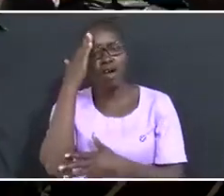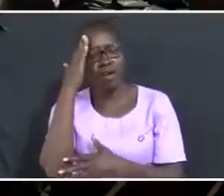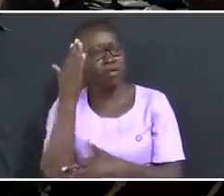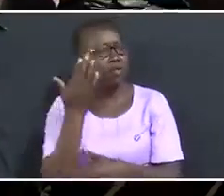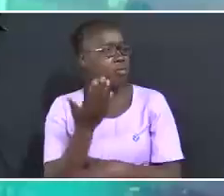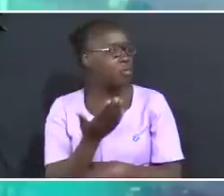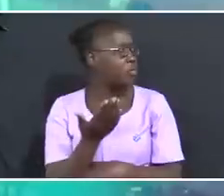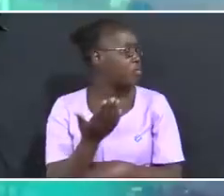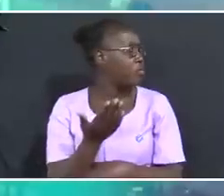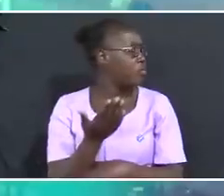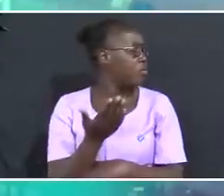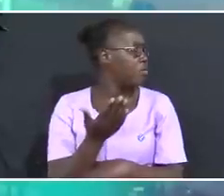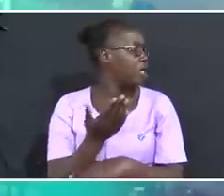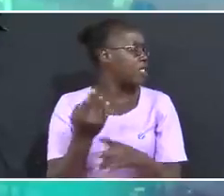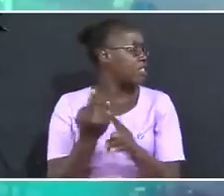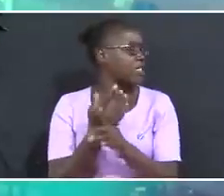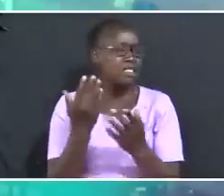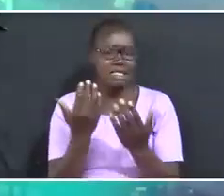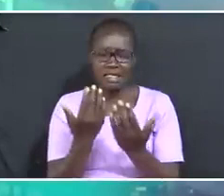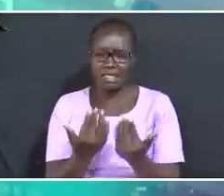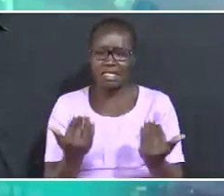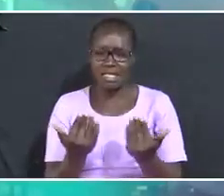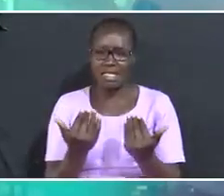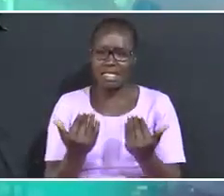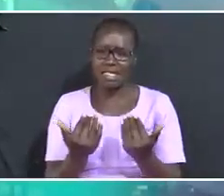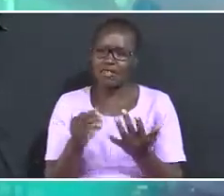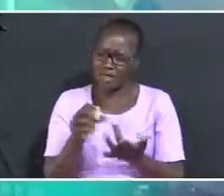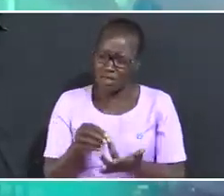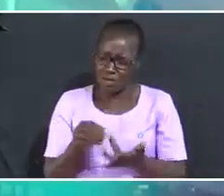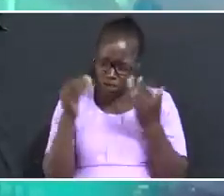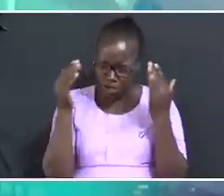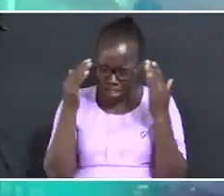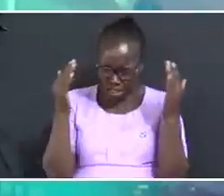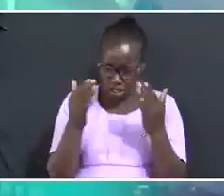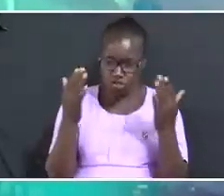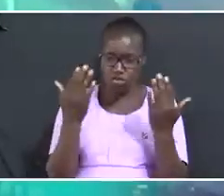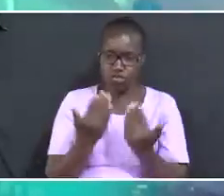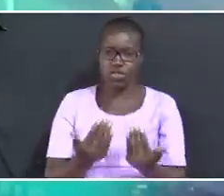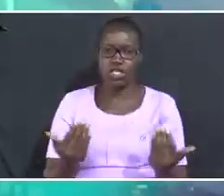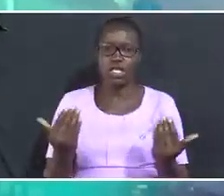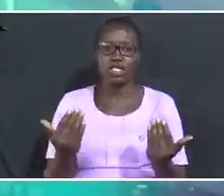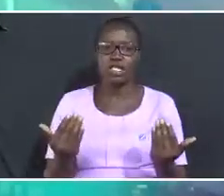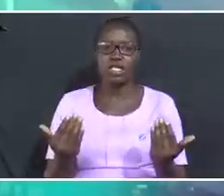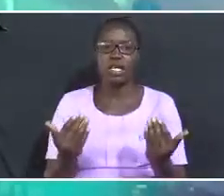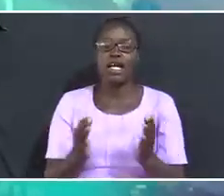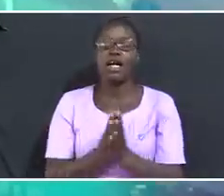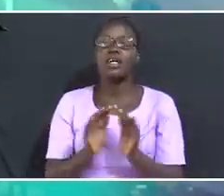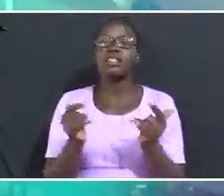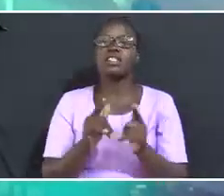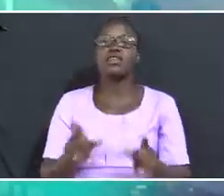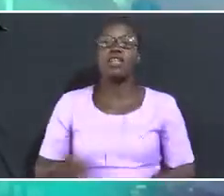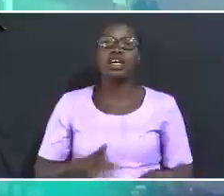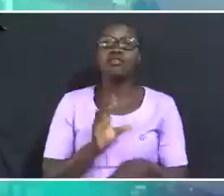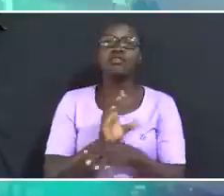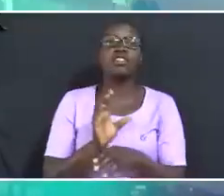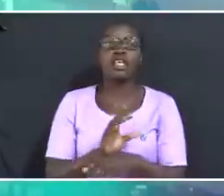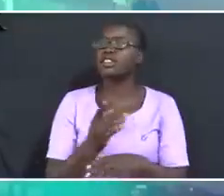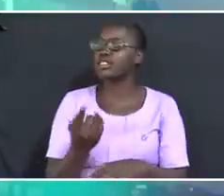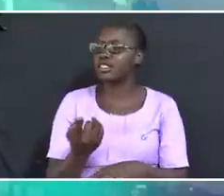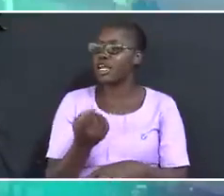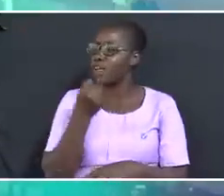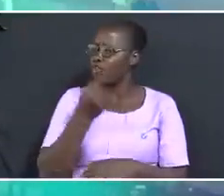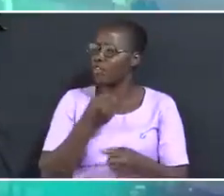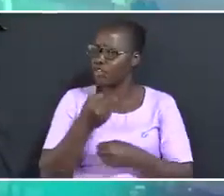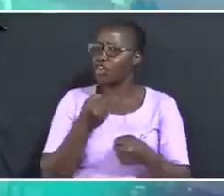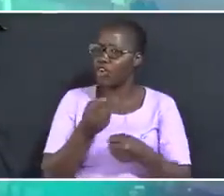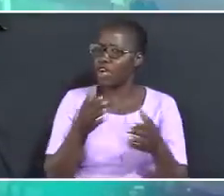union, several churches which give very special attention to children, and New Life Church, 5th Ngong Avenue, is one